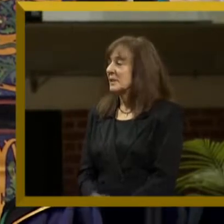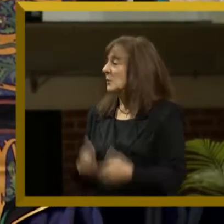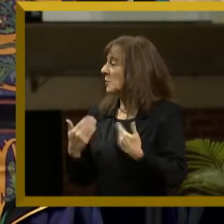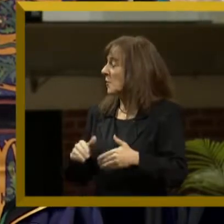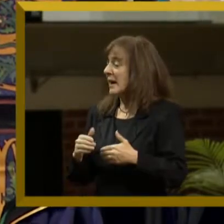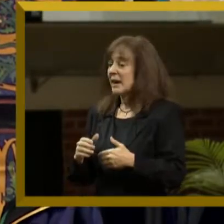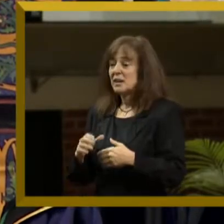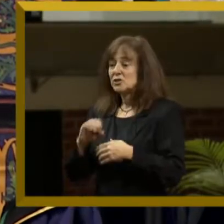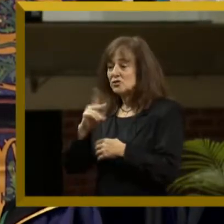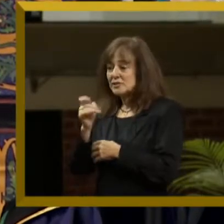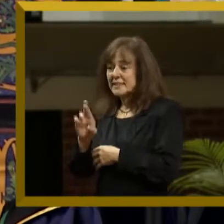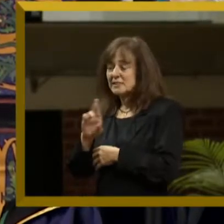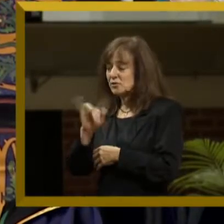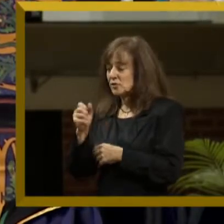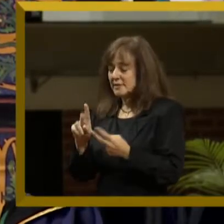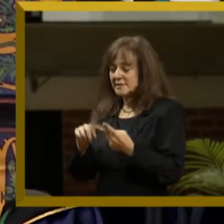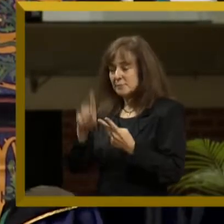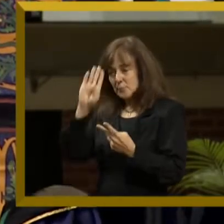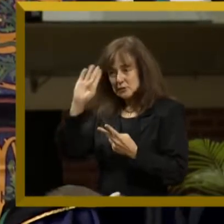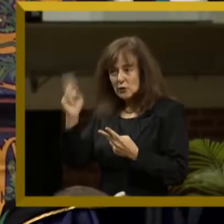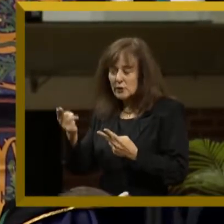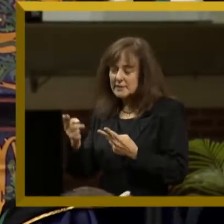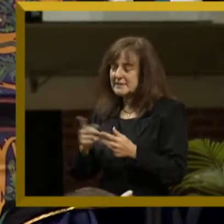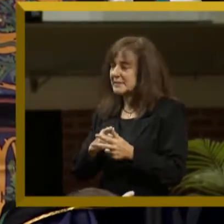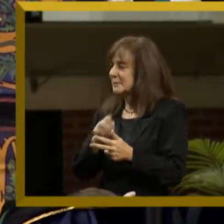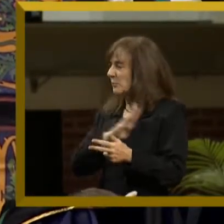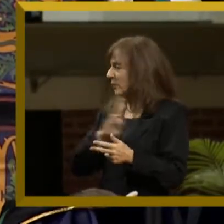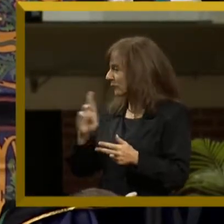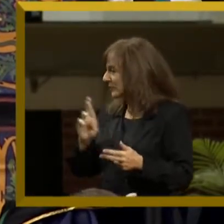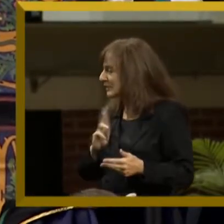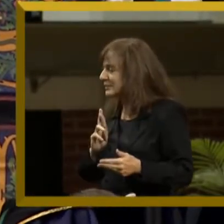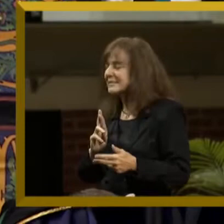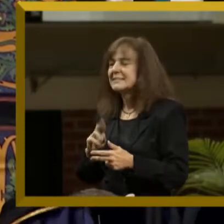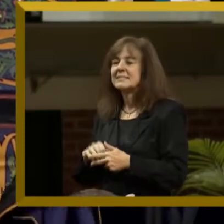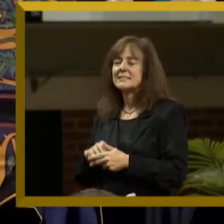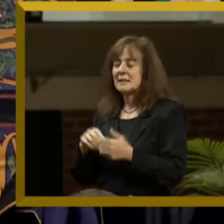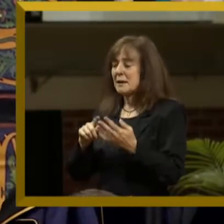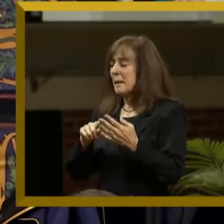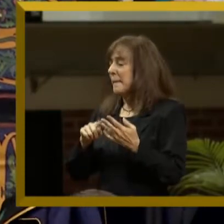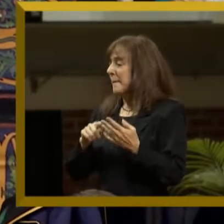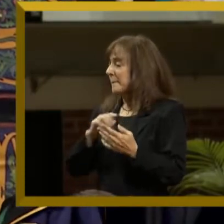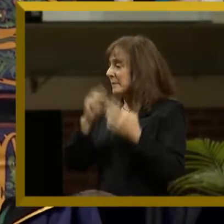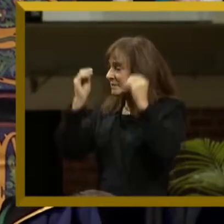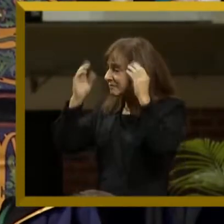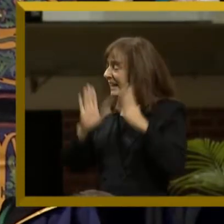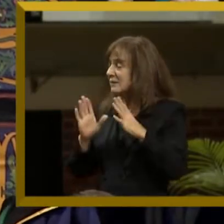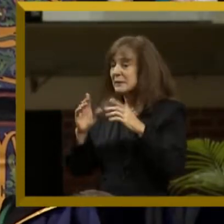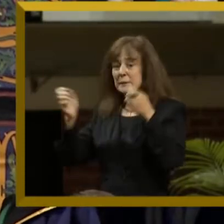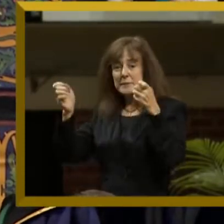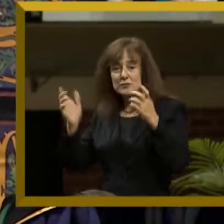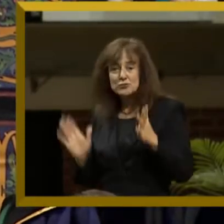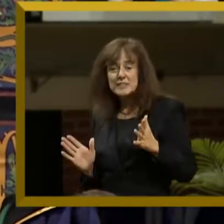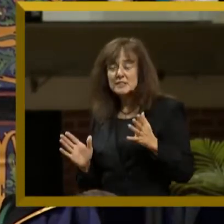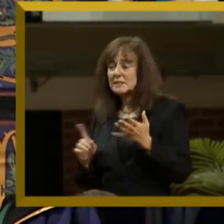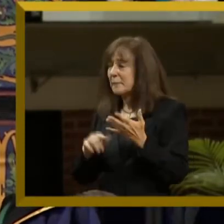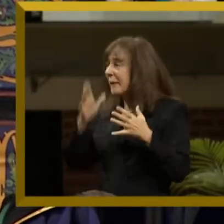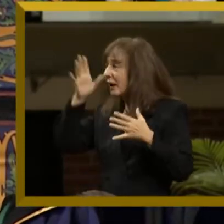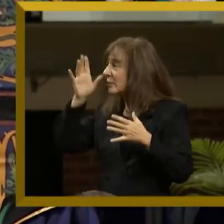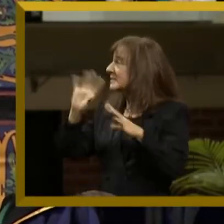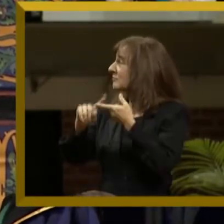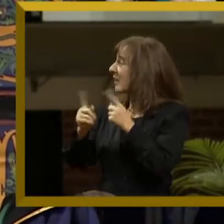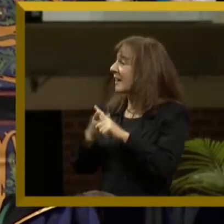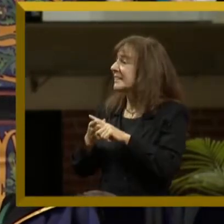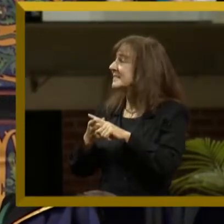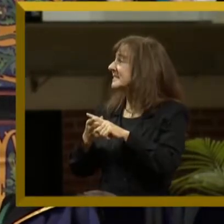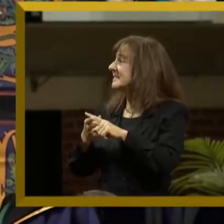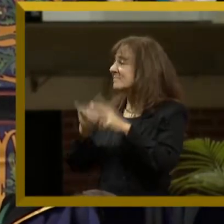Chancellor Johnson, President Hargis, Board of Regents, members of the faculty administration, parents,